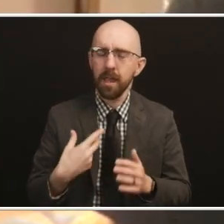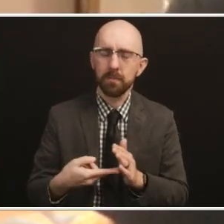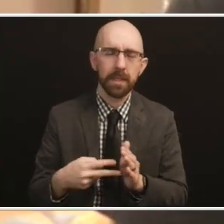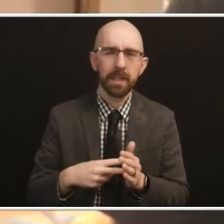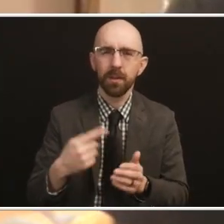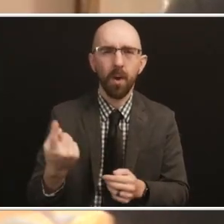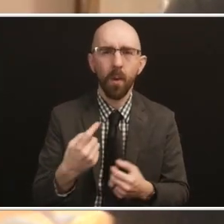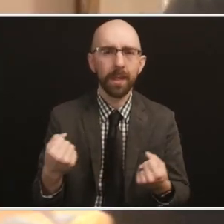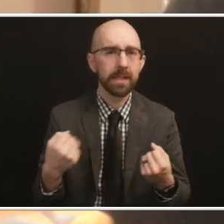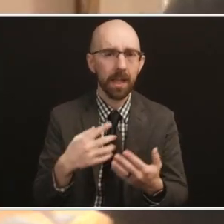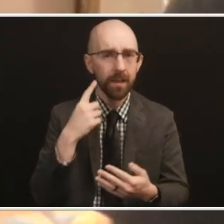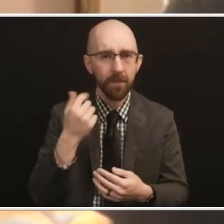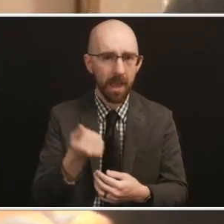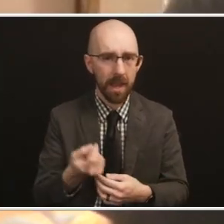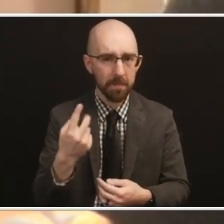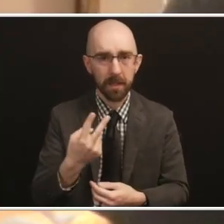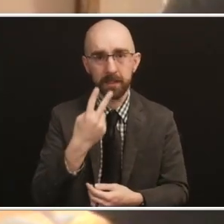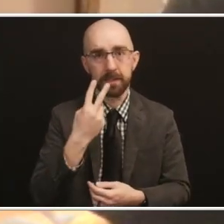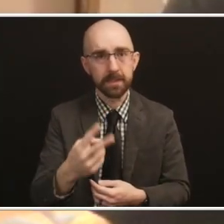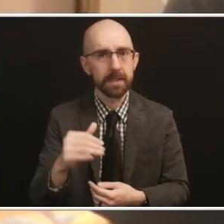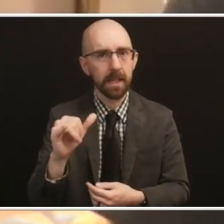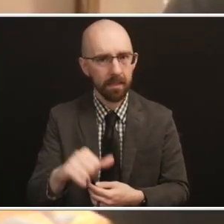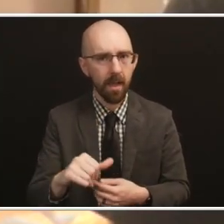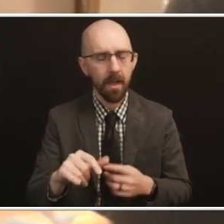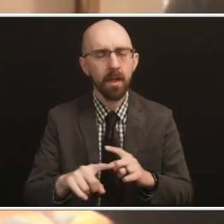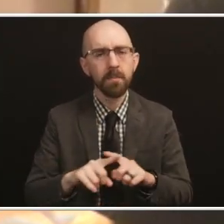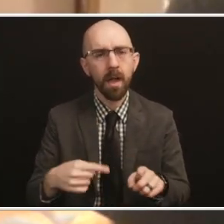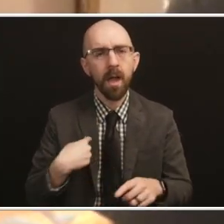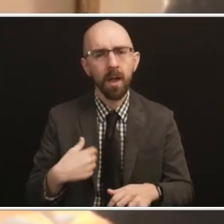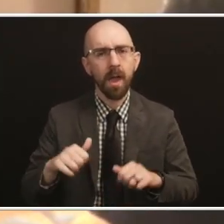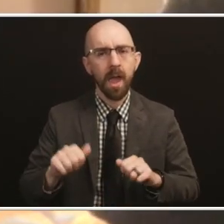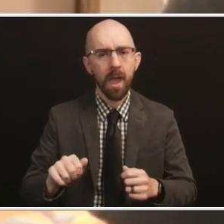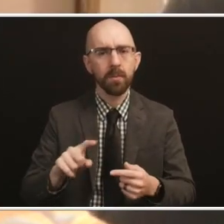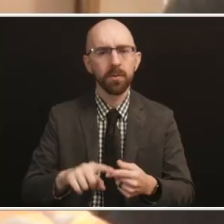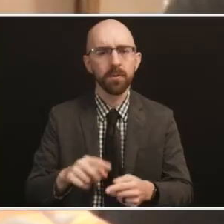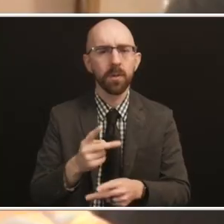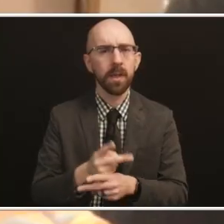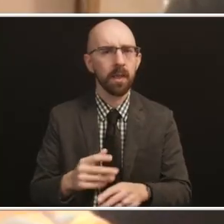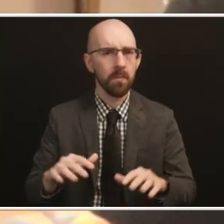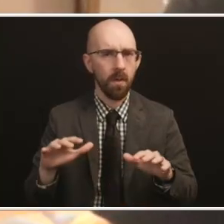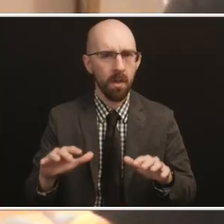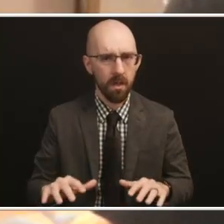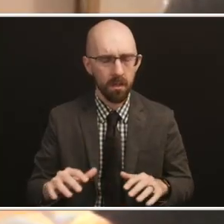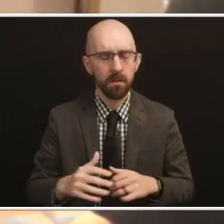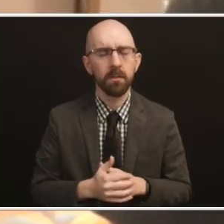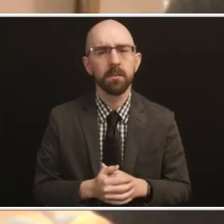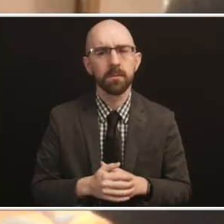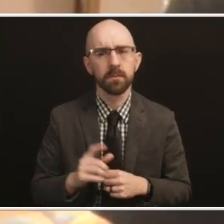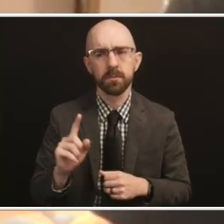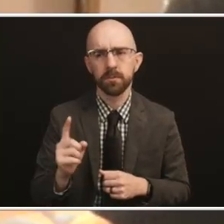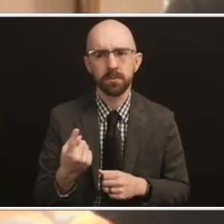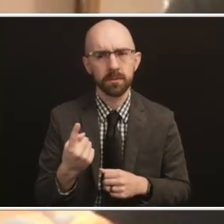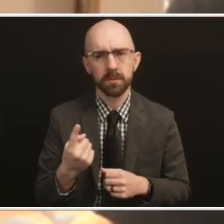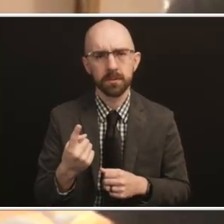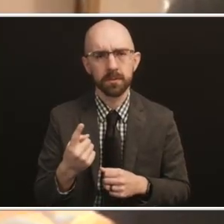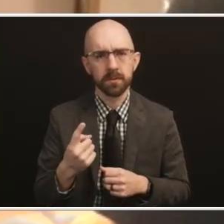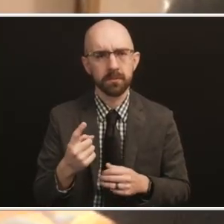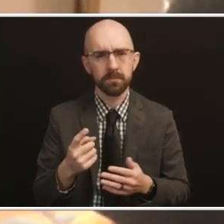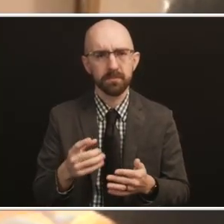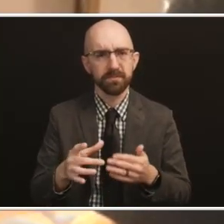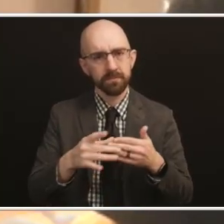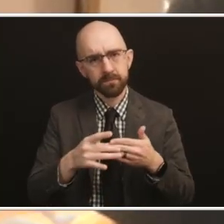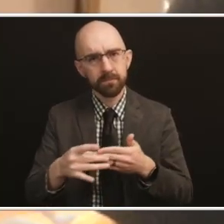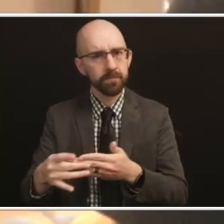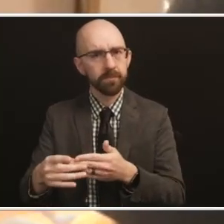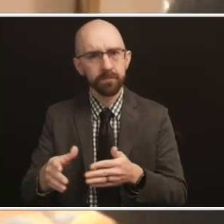always scary for anybody to see that, but I was able to stay calm and just guide him and direct him